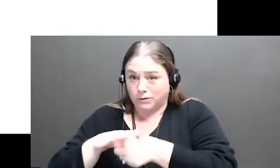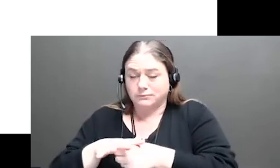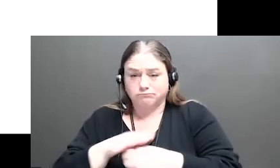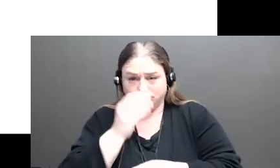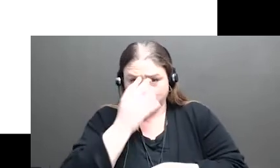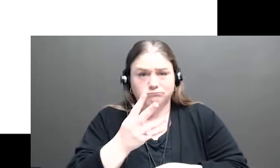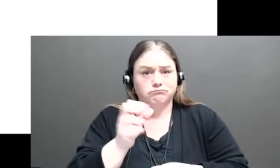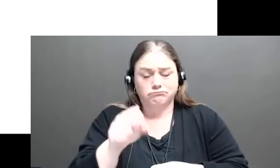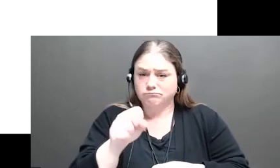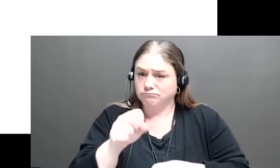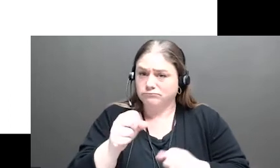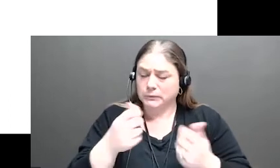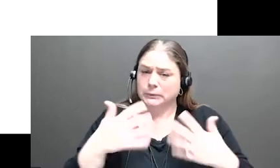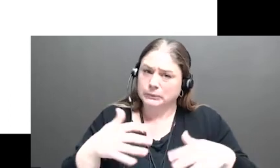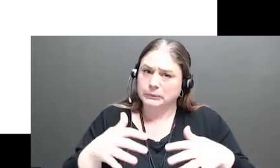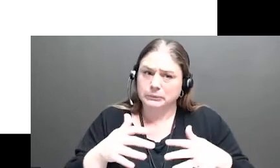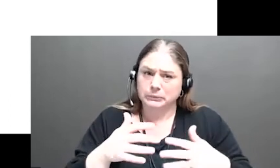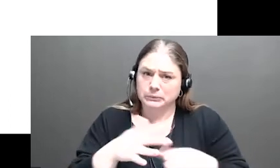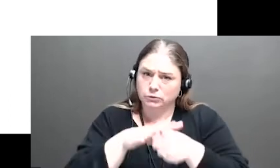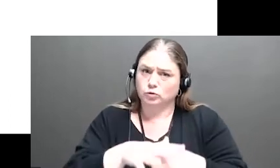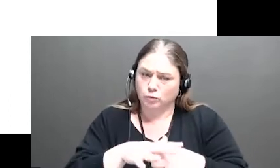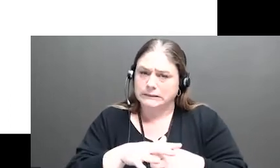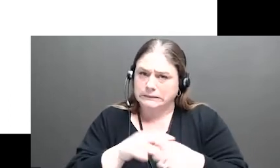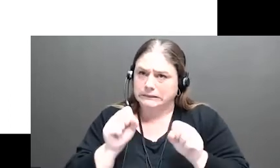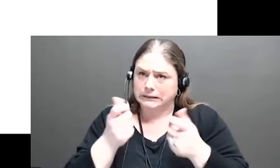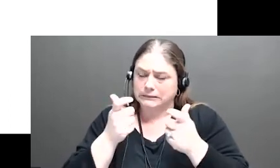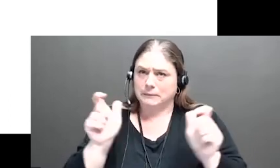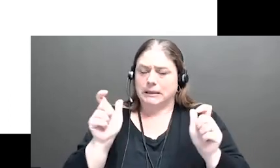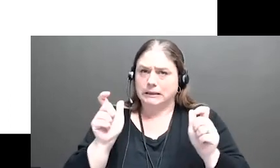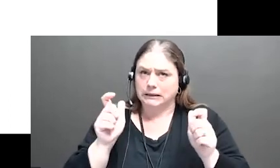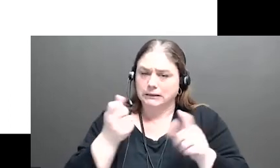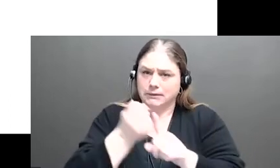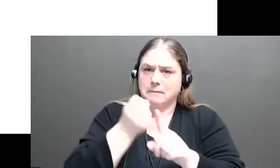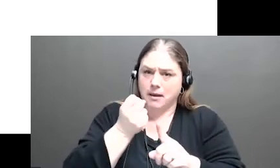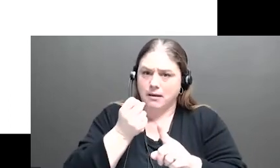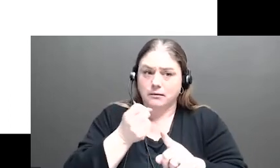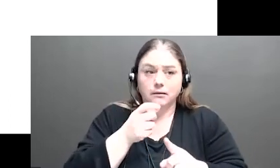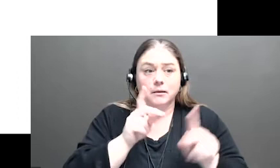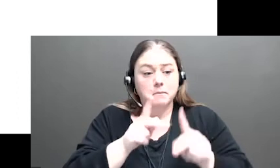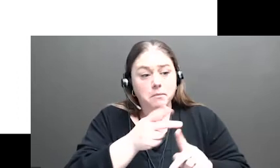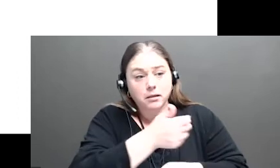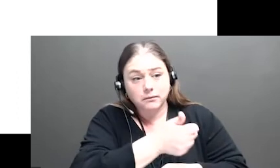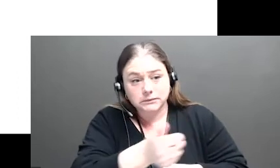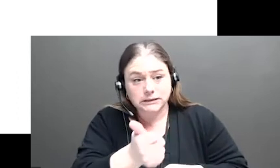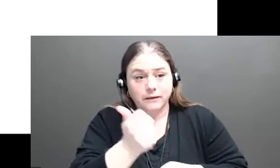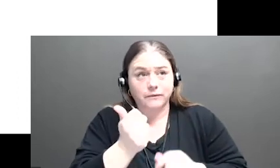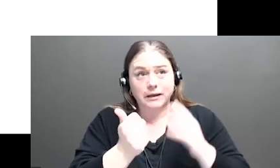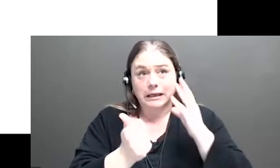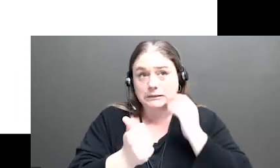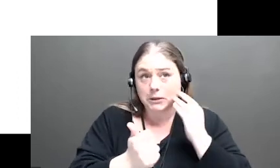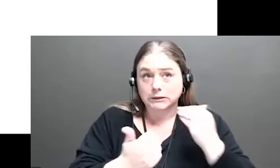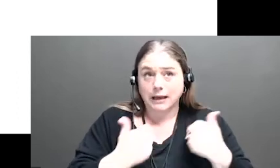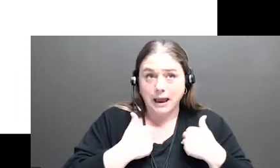and having some previous experience and that knowing is really important for young job seekers as they transition to the